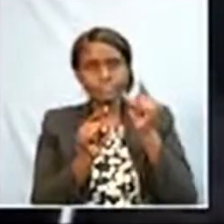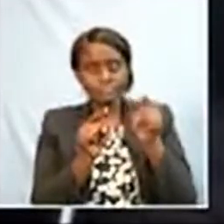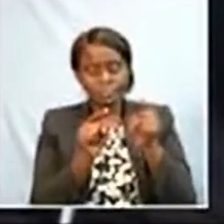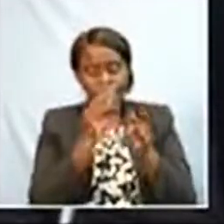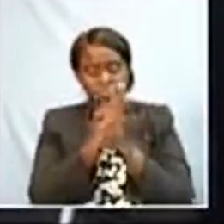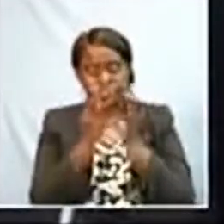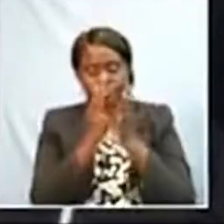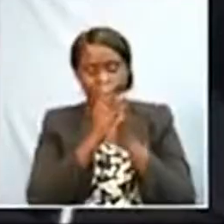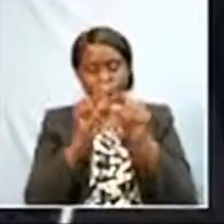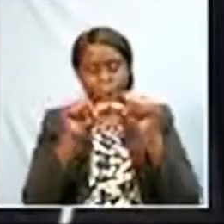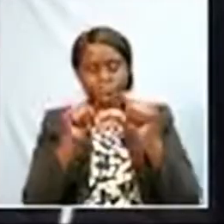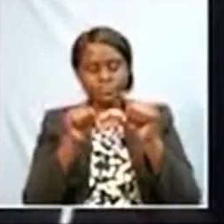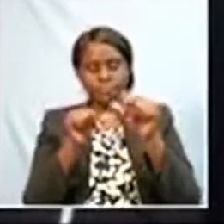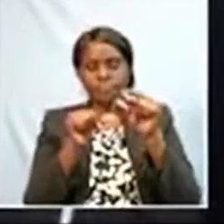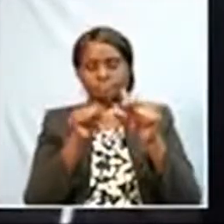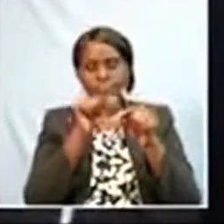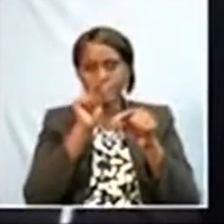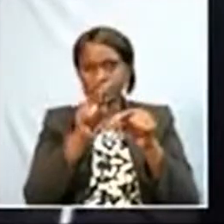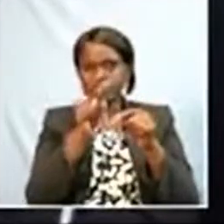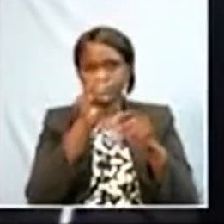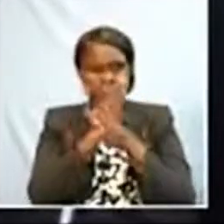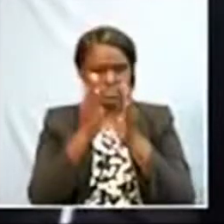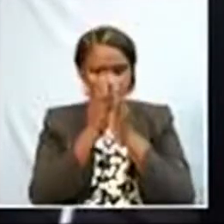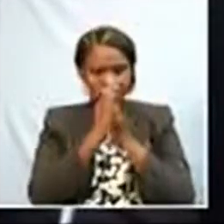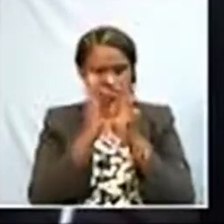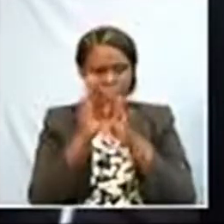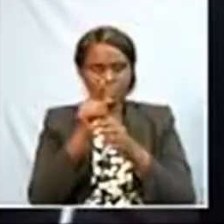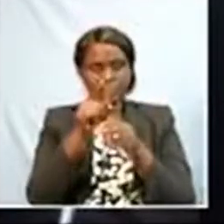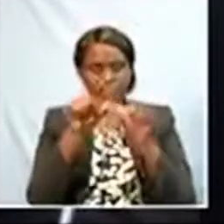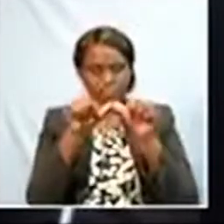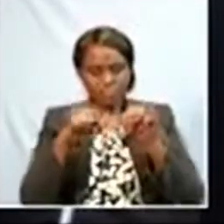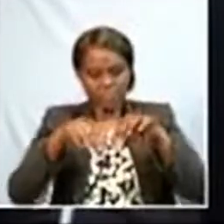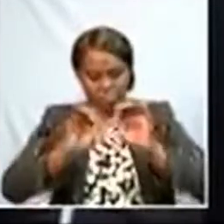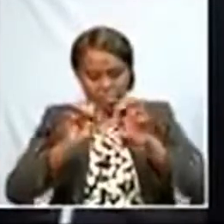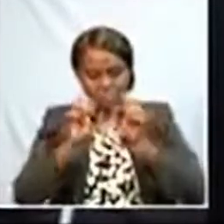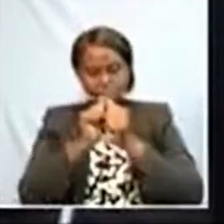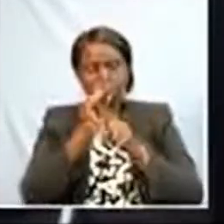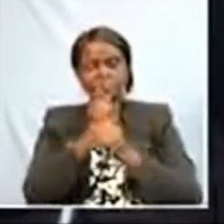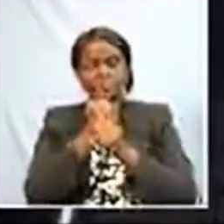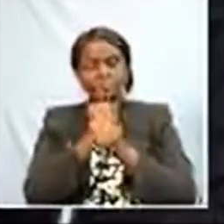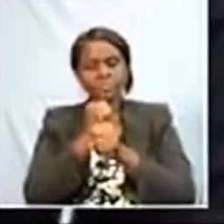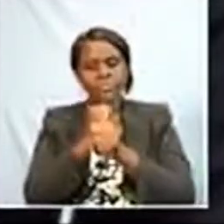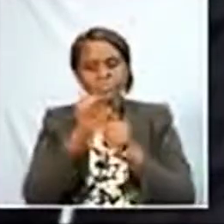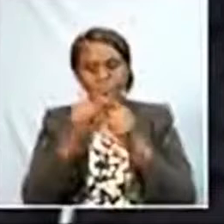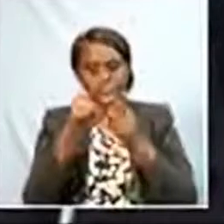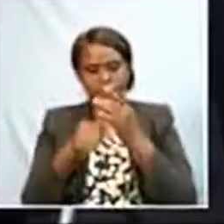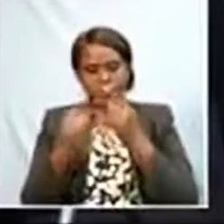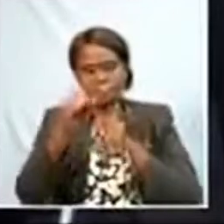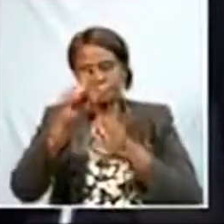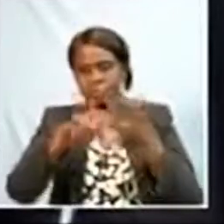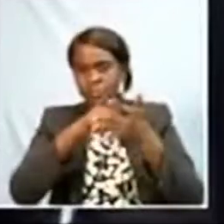is still, whether the initial contractor is continuing the contract or not. But the contract was terminated just simply because of